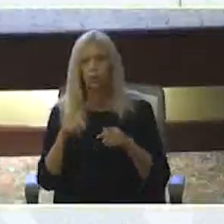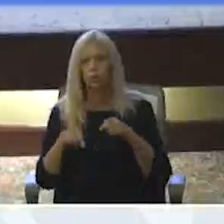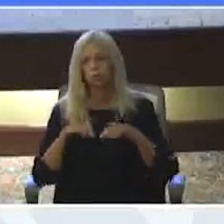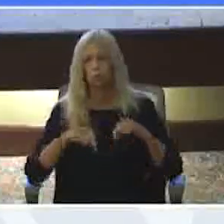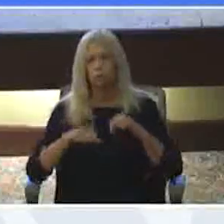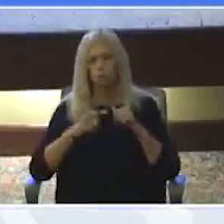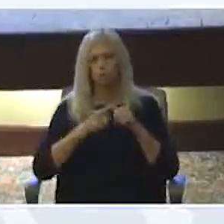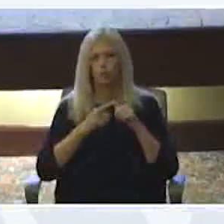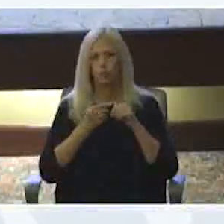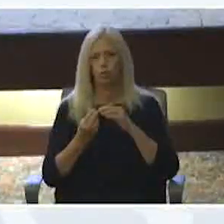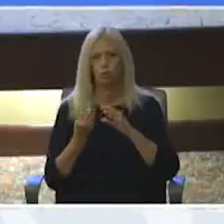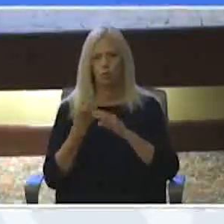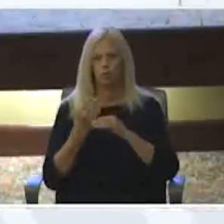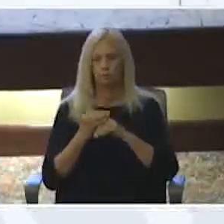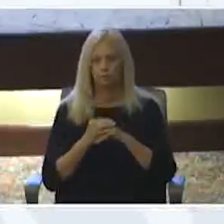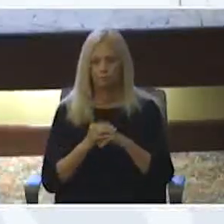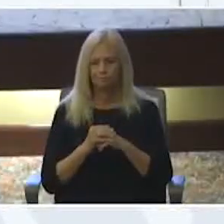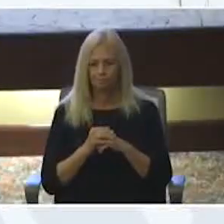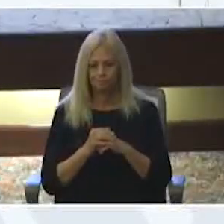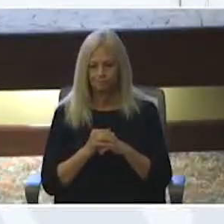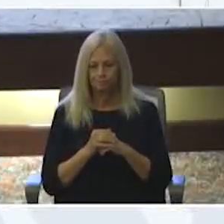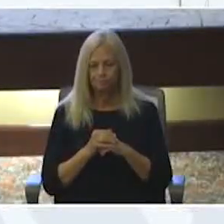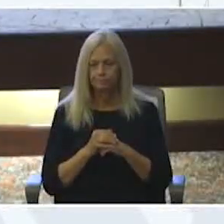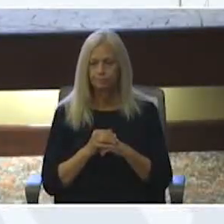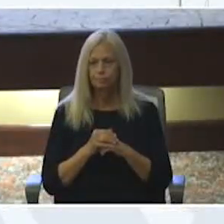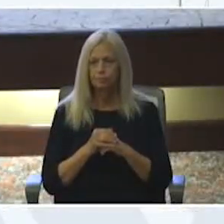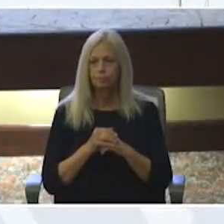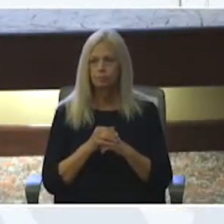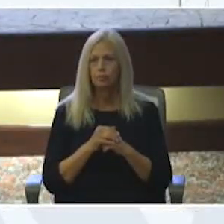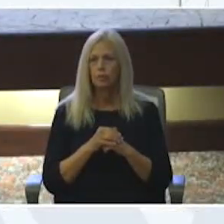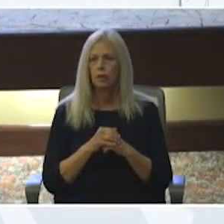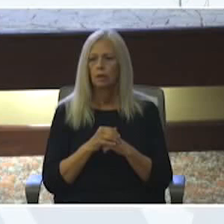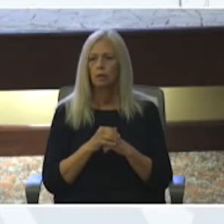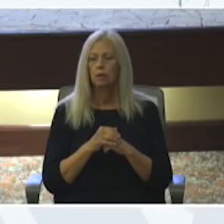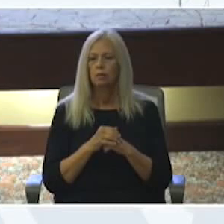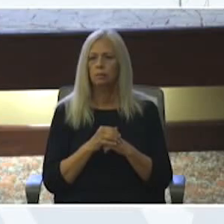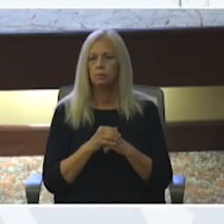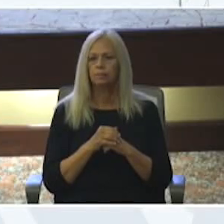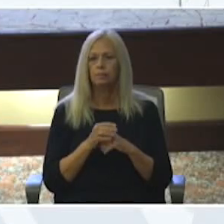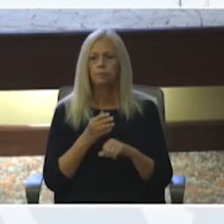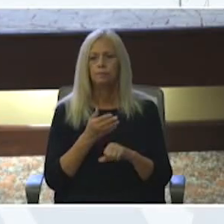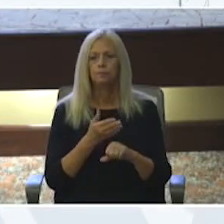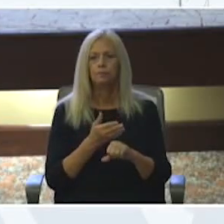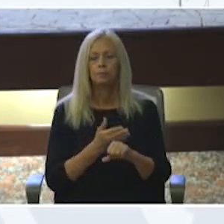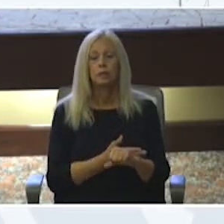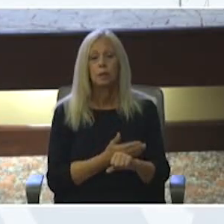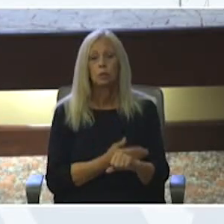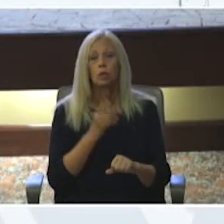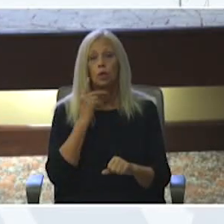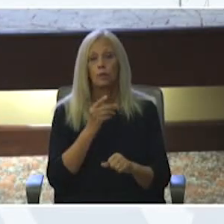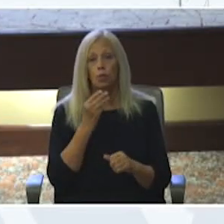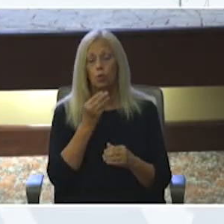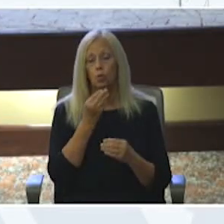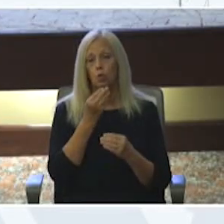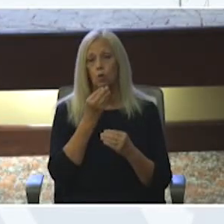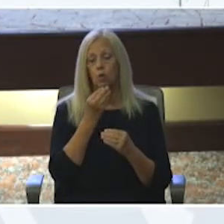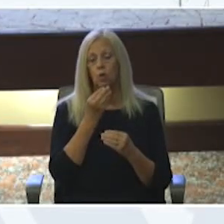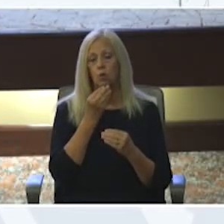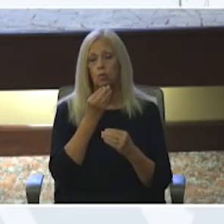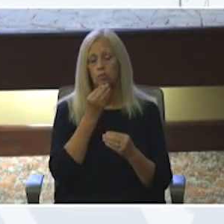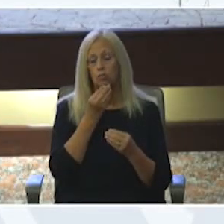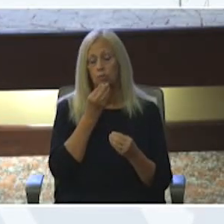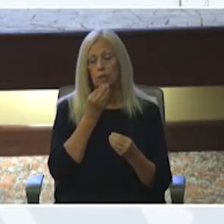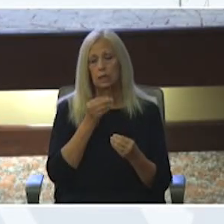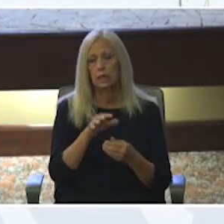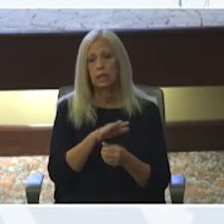sorry. Same question. There you go. So the improvement for the picnic area would have been this piece in here,